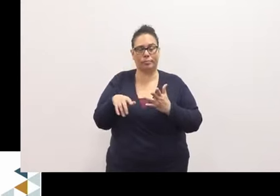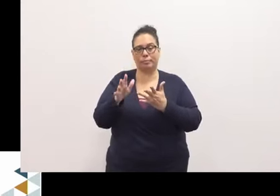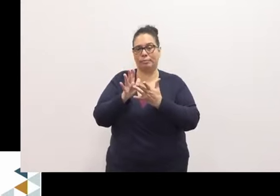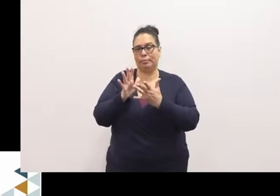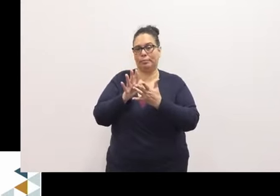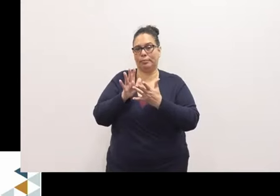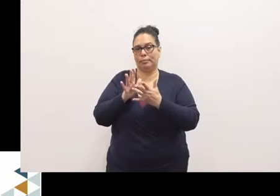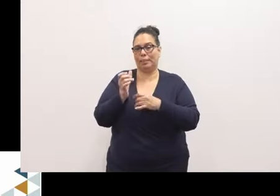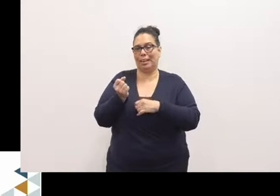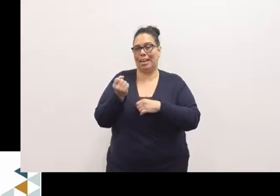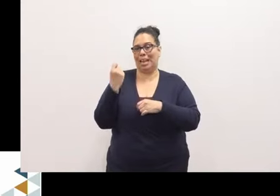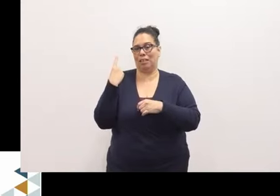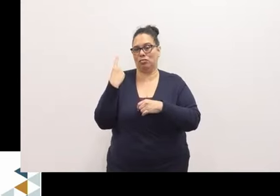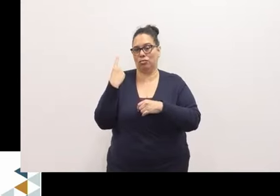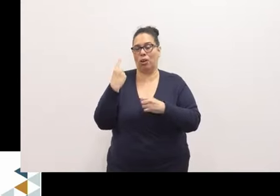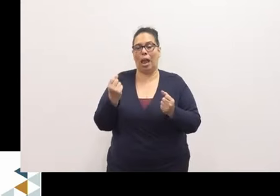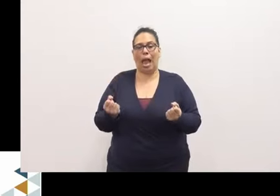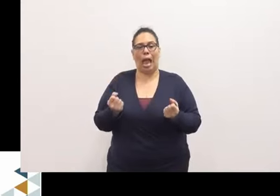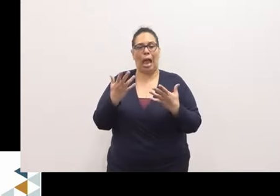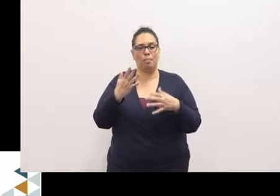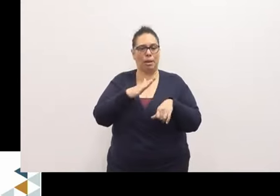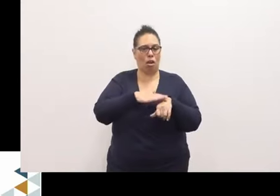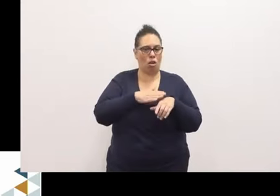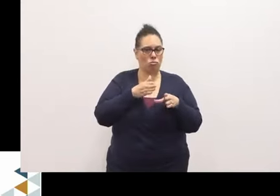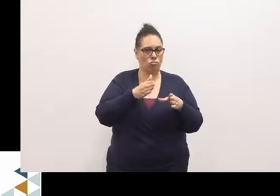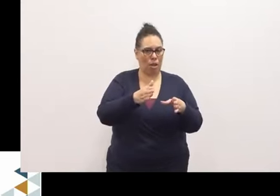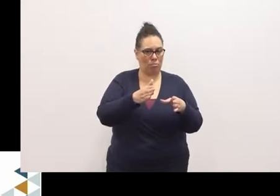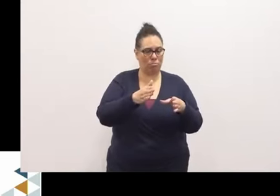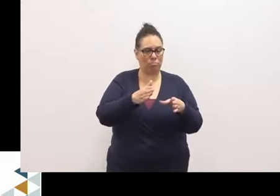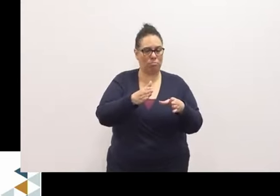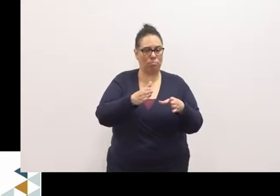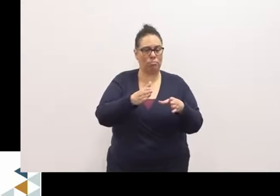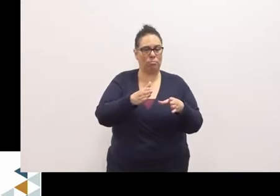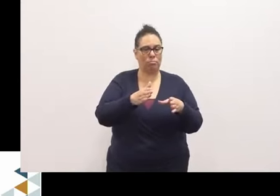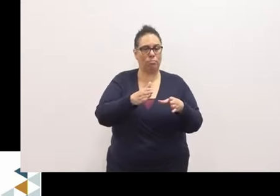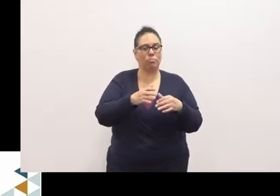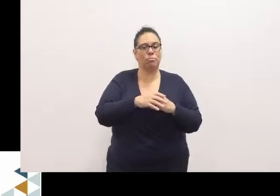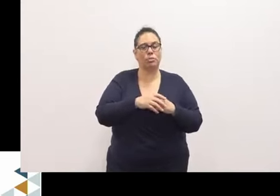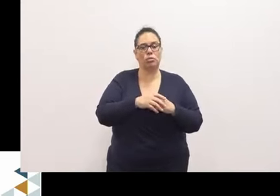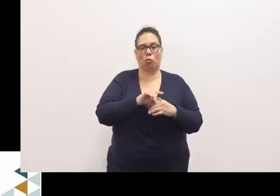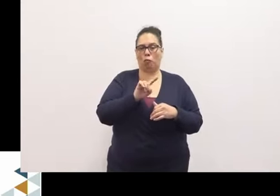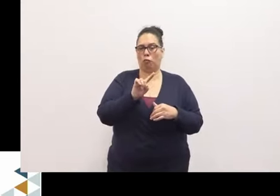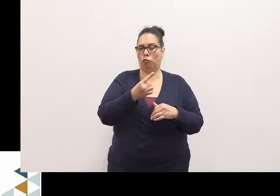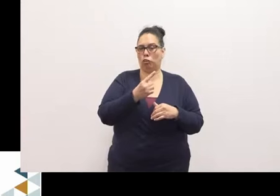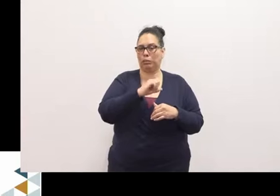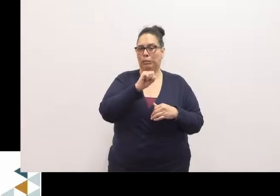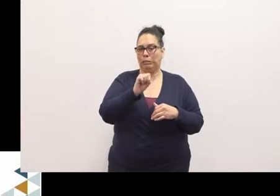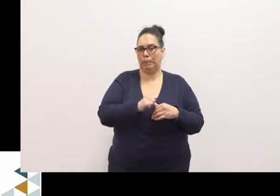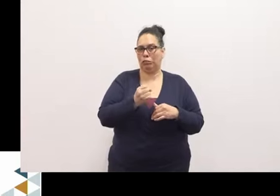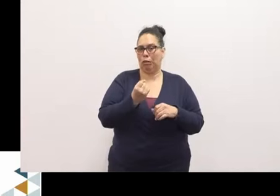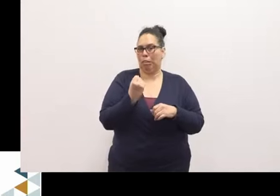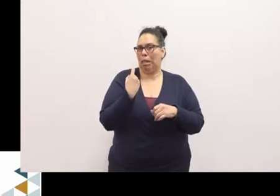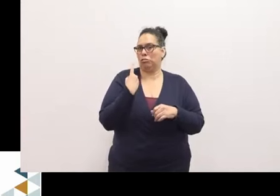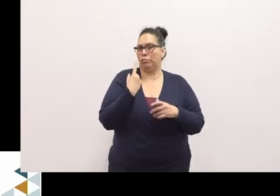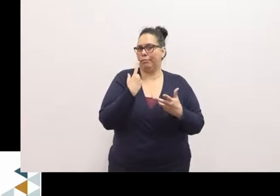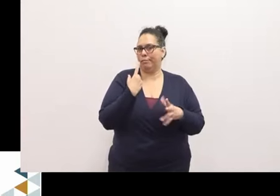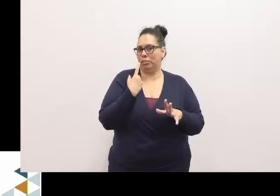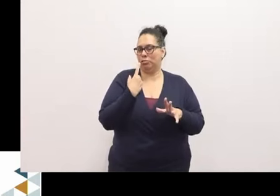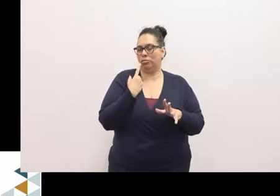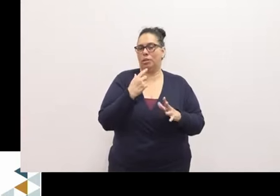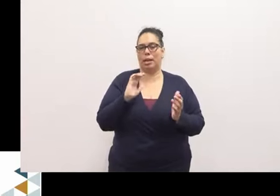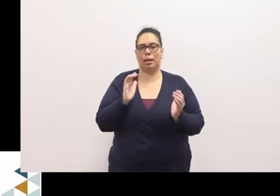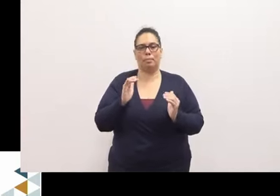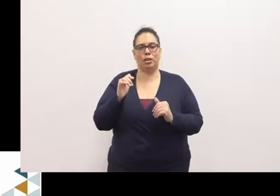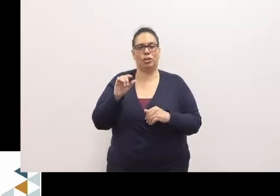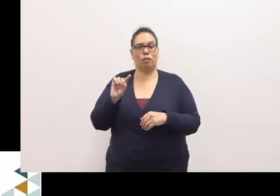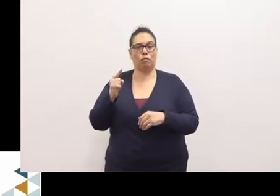graders last year, how many of them were on track after the first semester last year compared to this year. So when we look at last